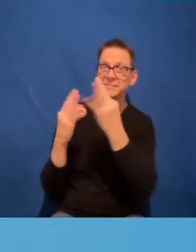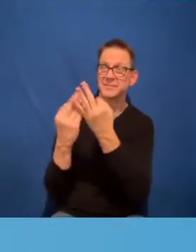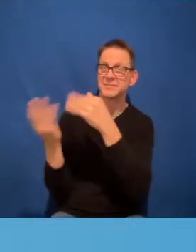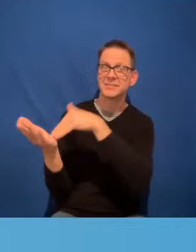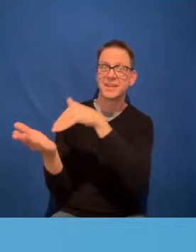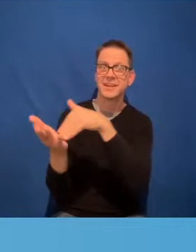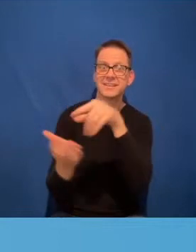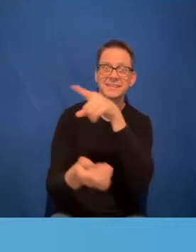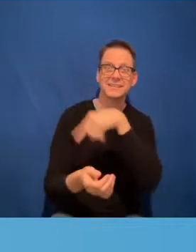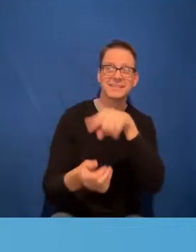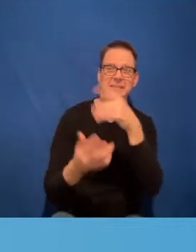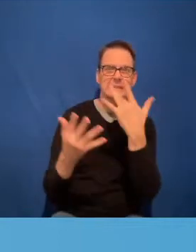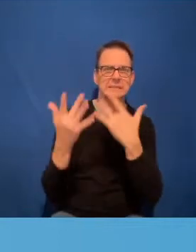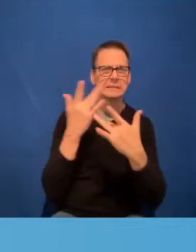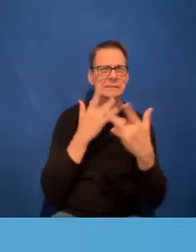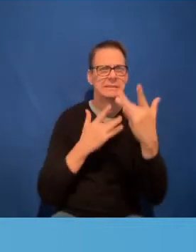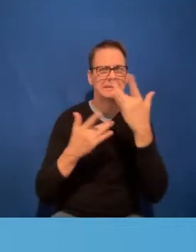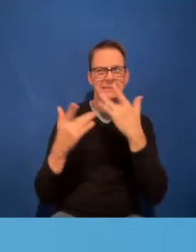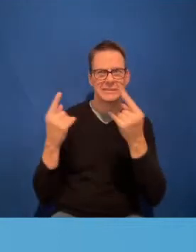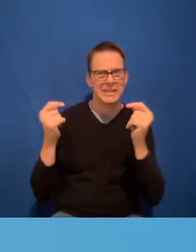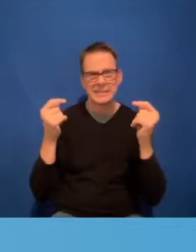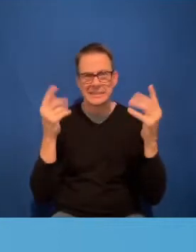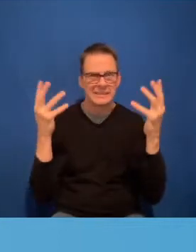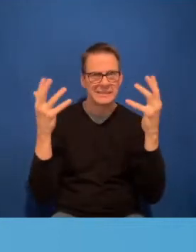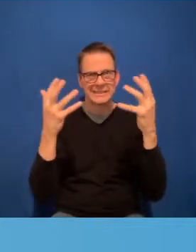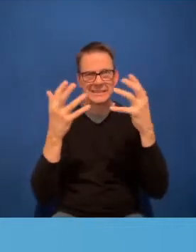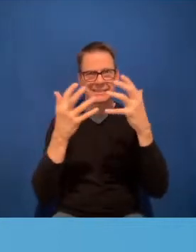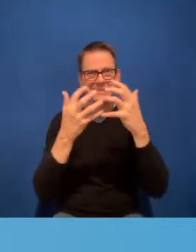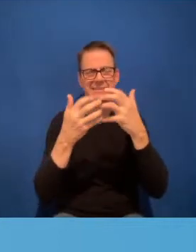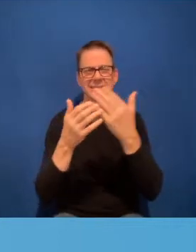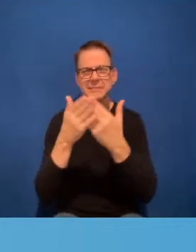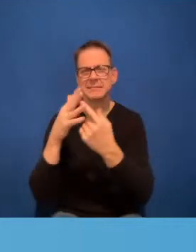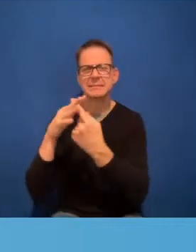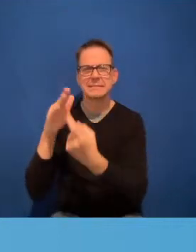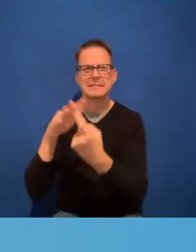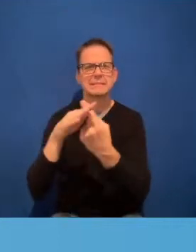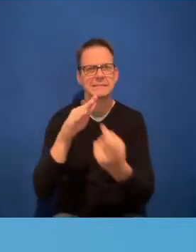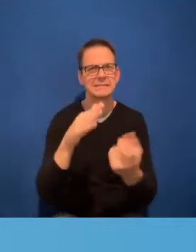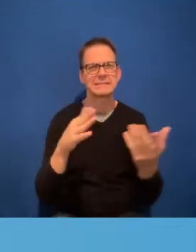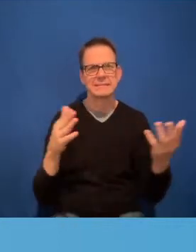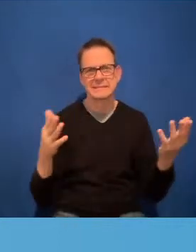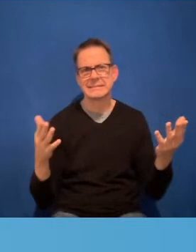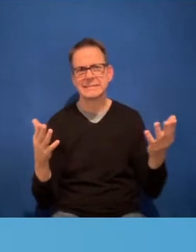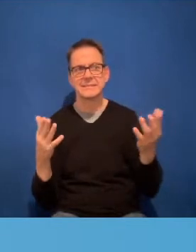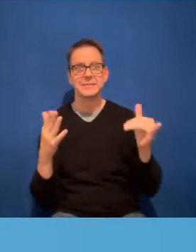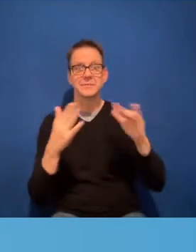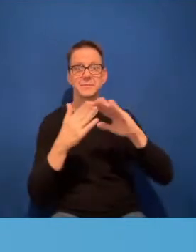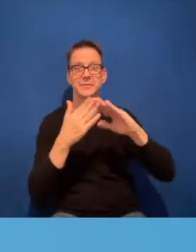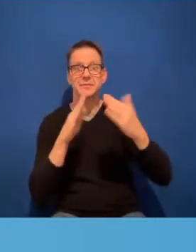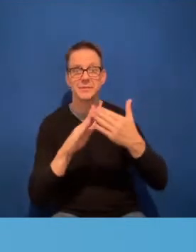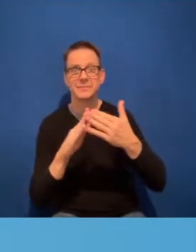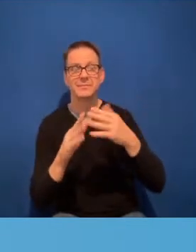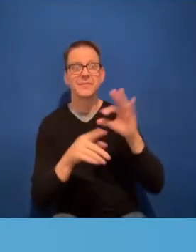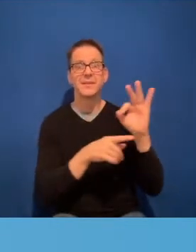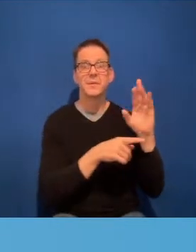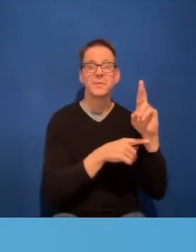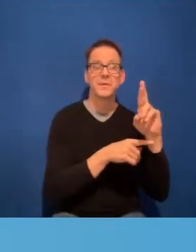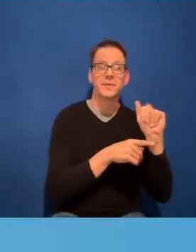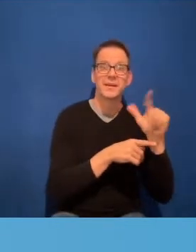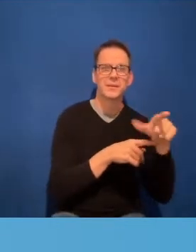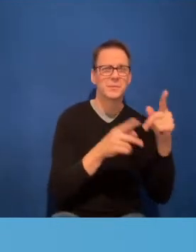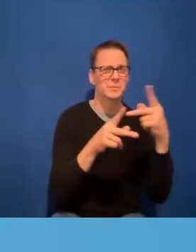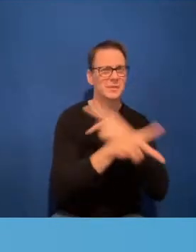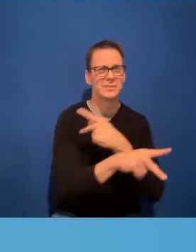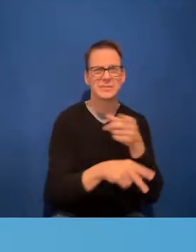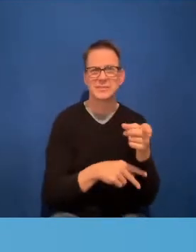that we needed in the urban centers, and certainly in the rural centers, probably already in a dire state. And so I think moving into the pandemic, we were already